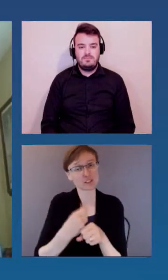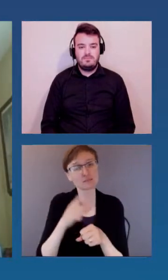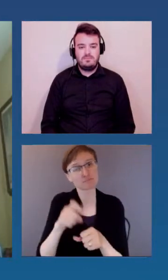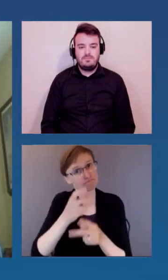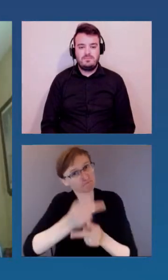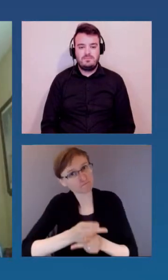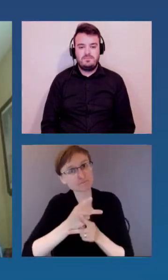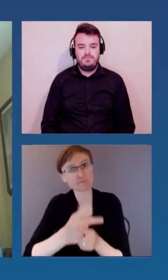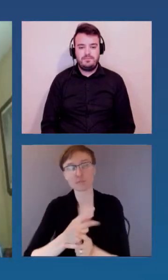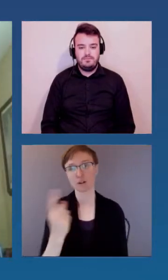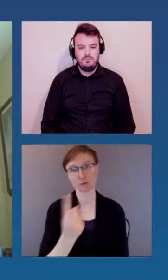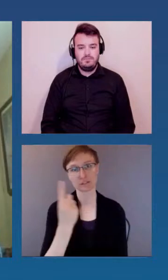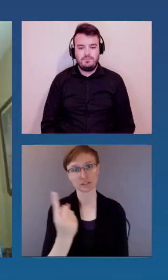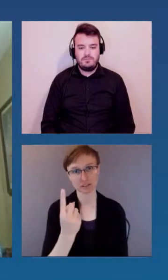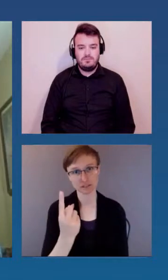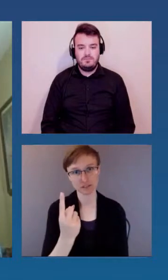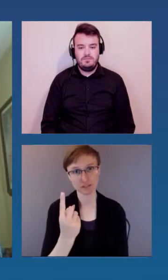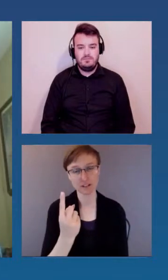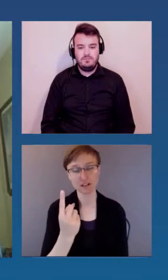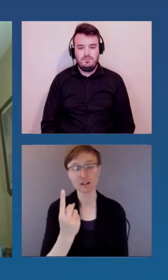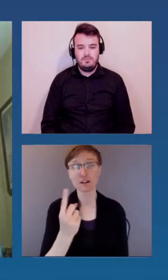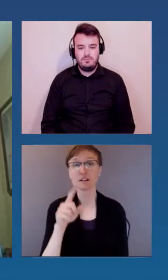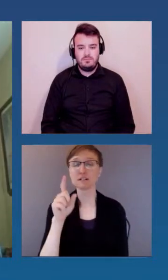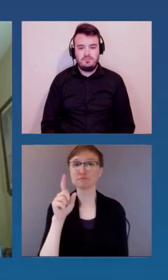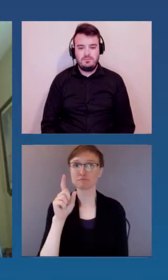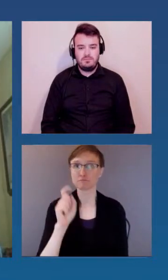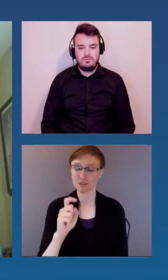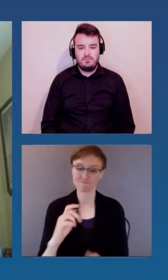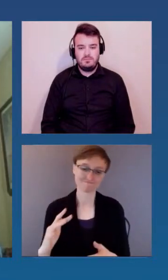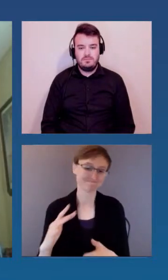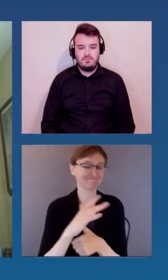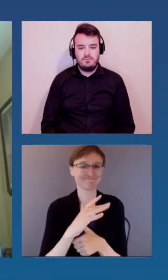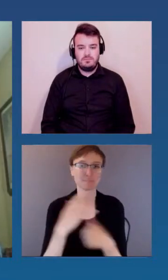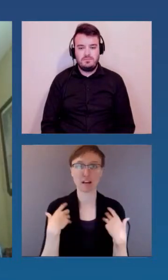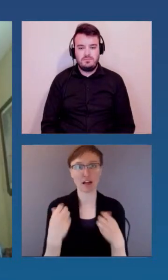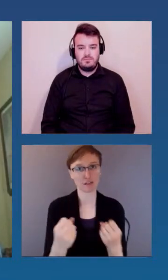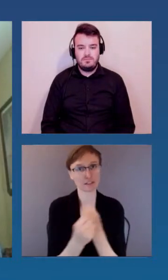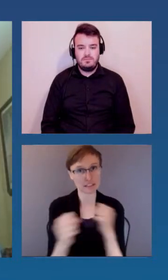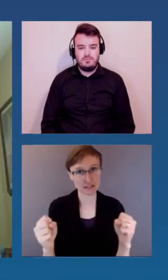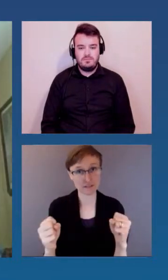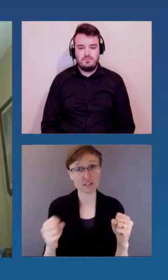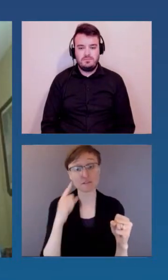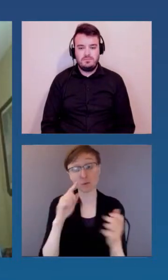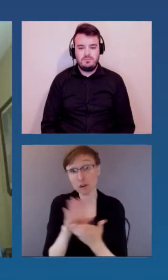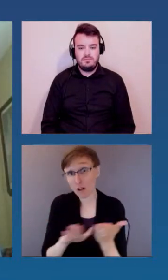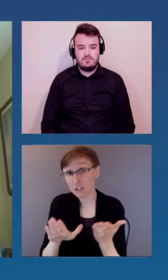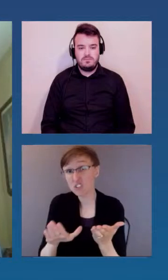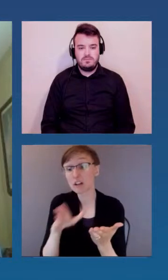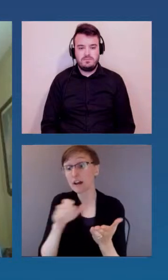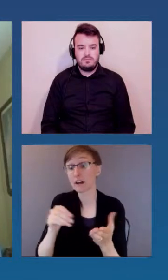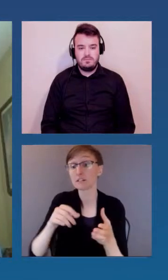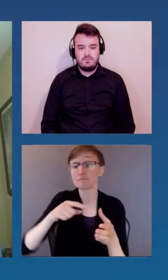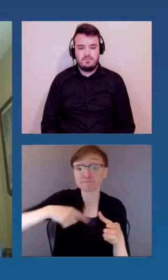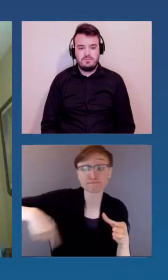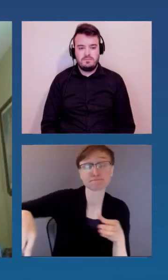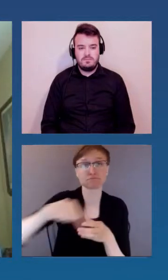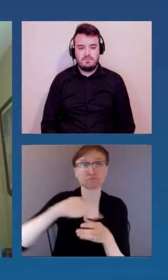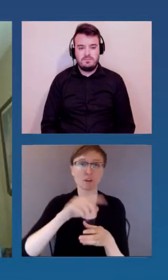College. Thank you, Catherine. It's a pleasure to be here today with Mayor Watson, Dr. Etches, and my fellow